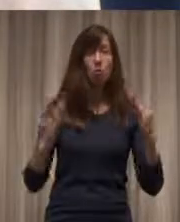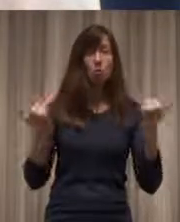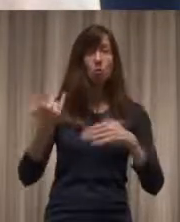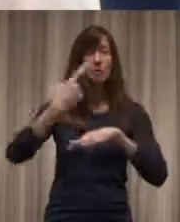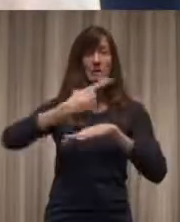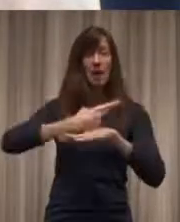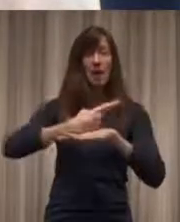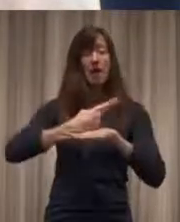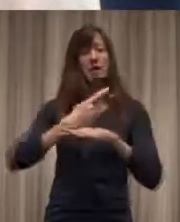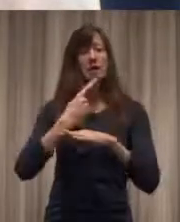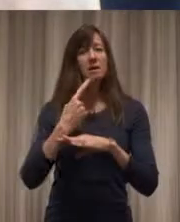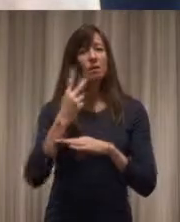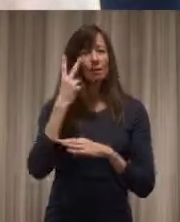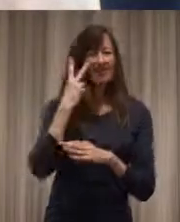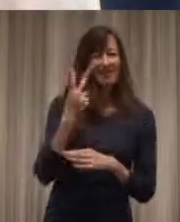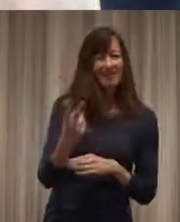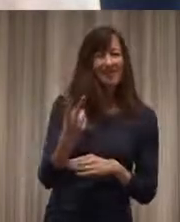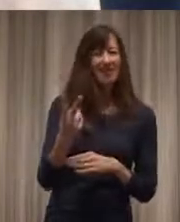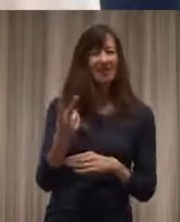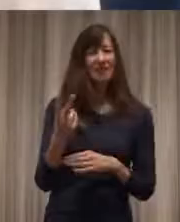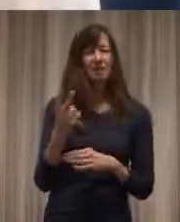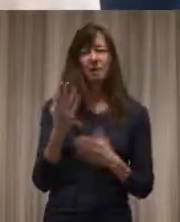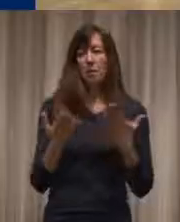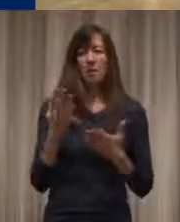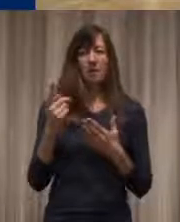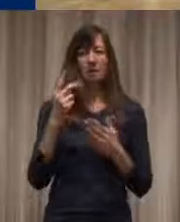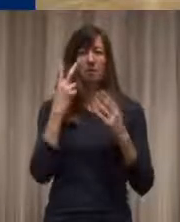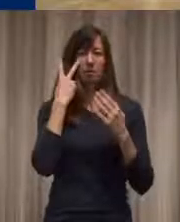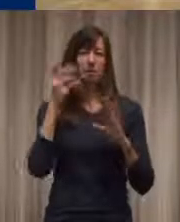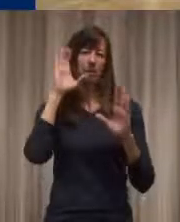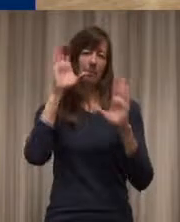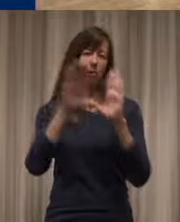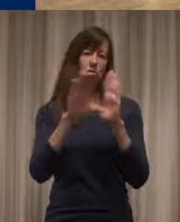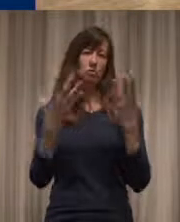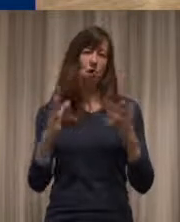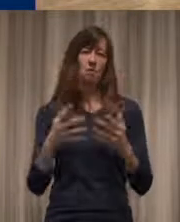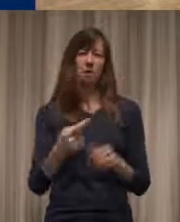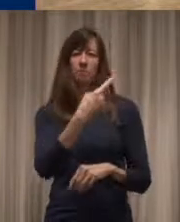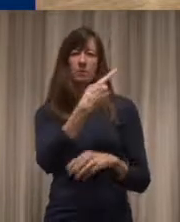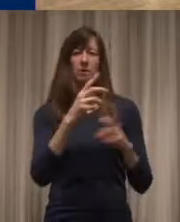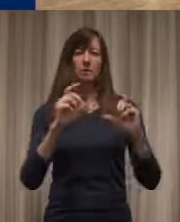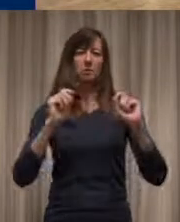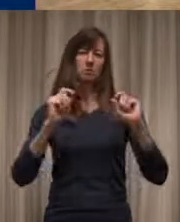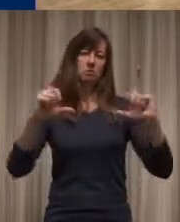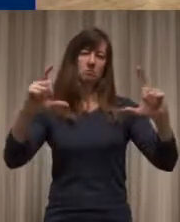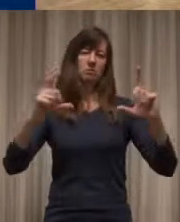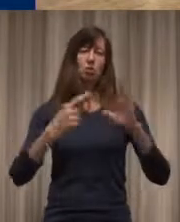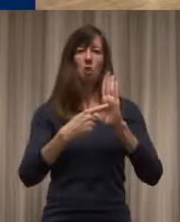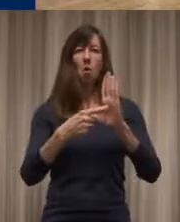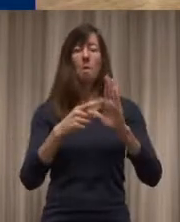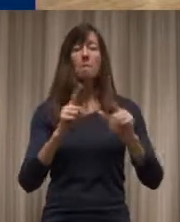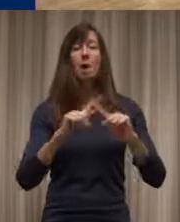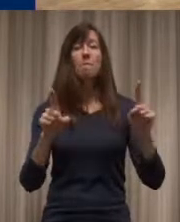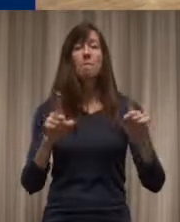up, these are in progress pictures of the build out happening at the field house.